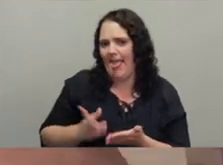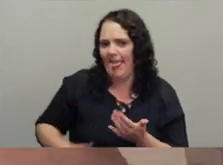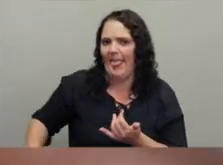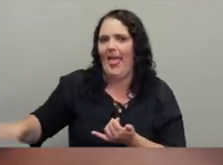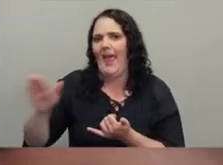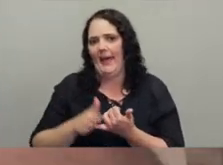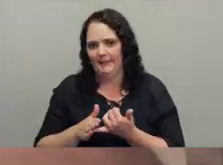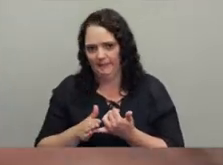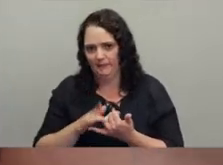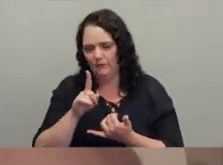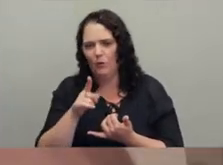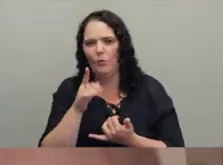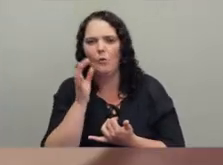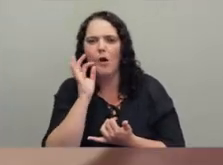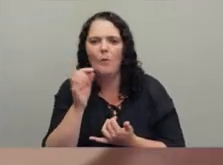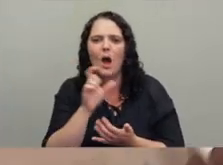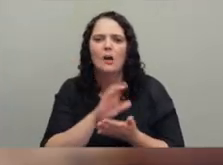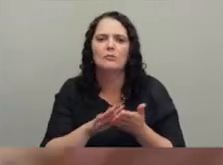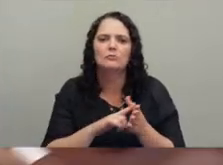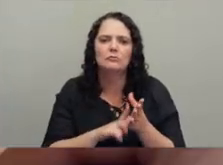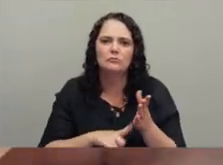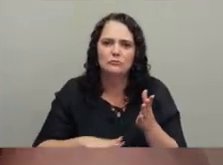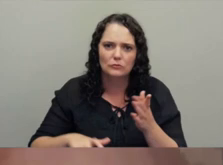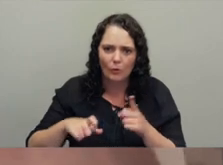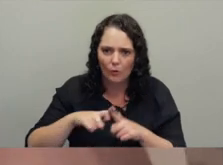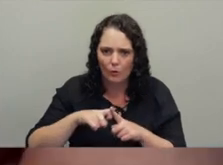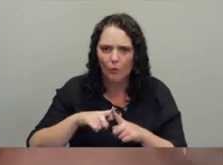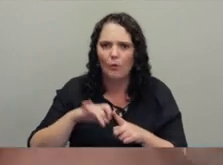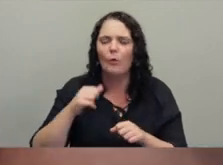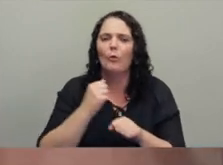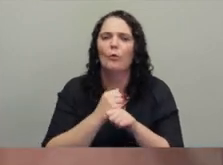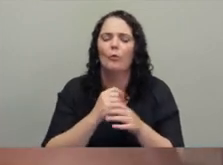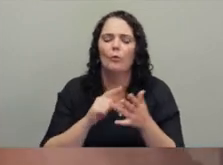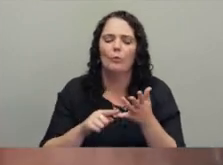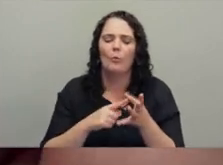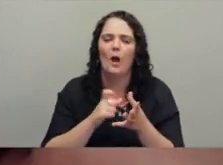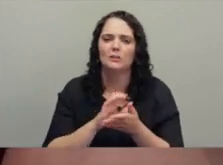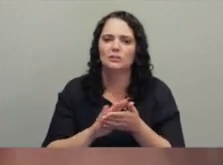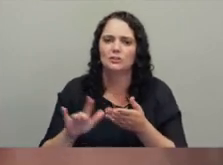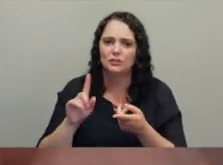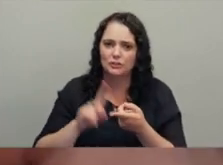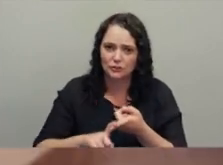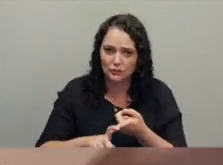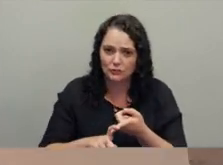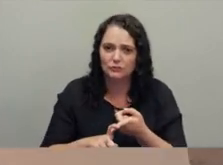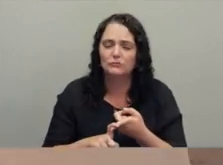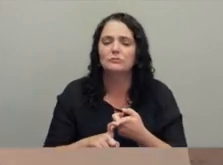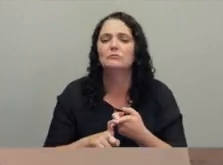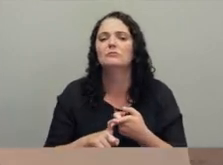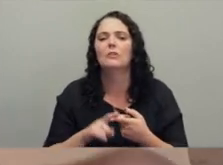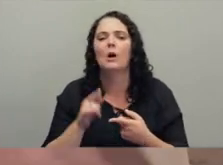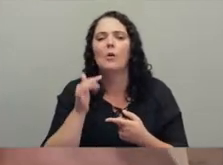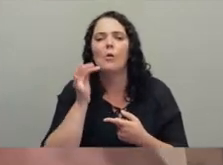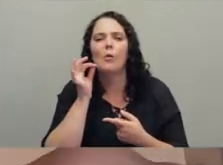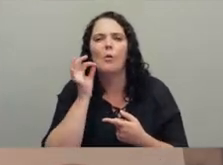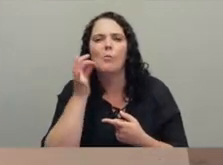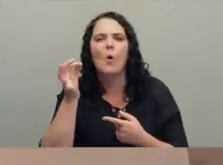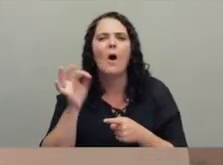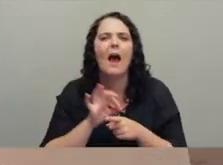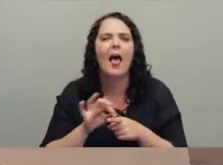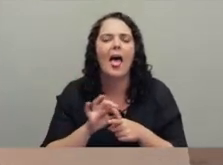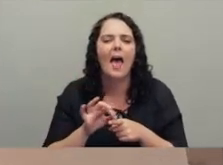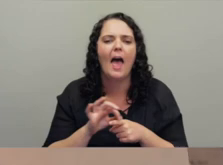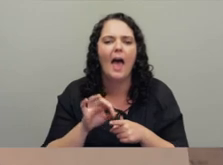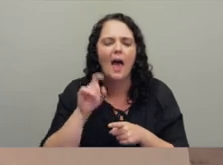done in white chalk, or it could have been done in a material called gouache or body color, which is an opaque watercolor. But if I was going to do that, I would